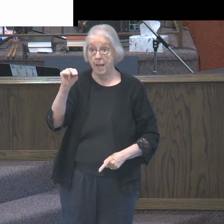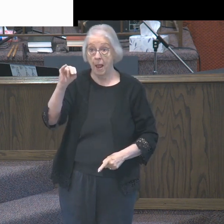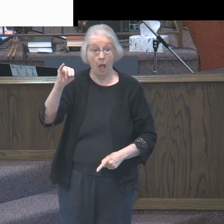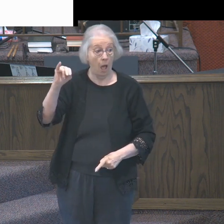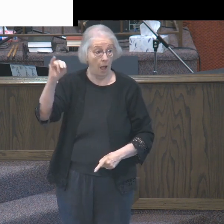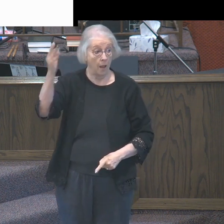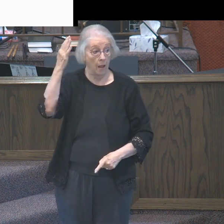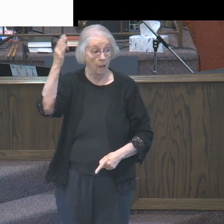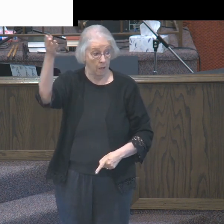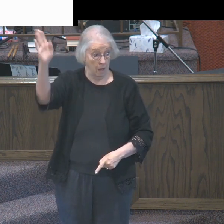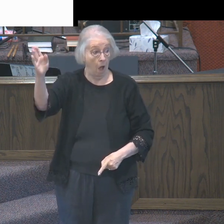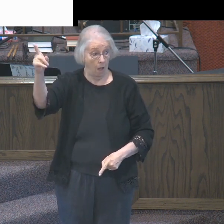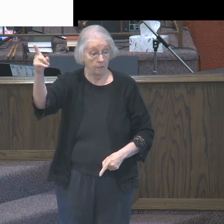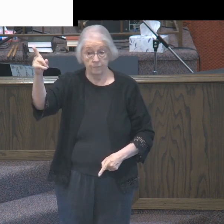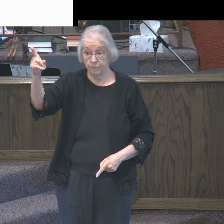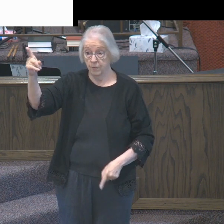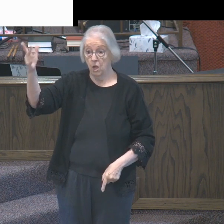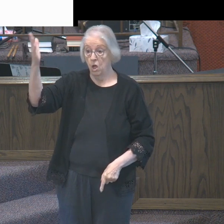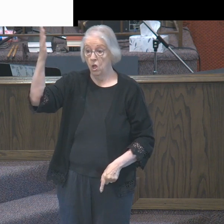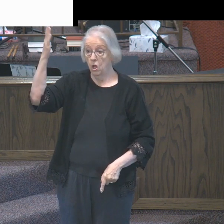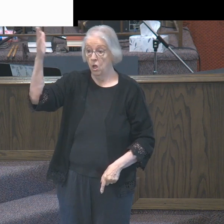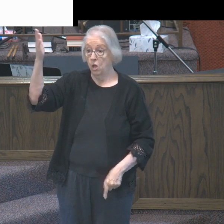more than you want to ask.